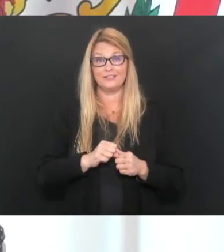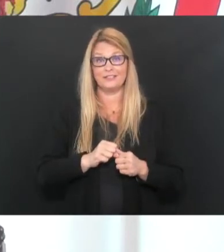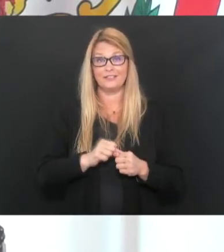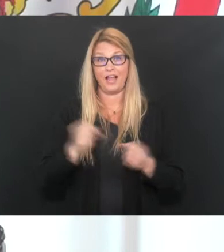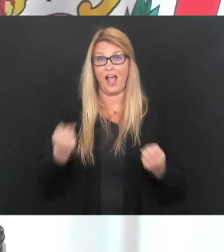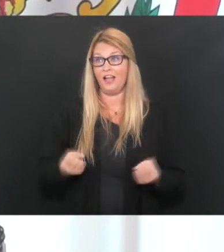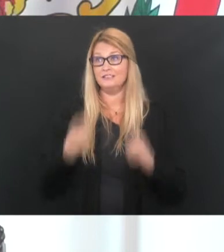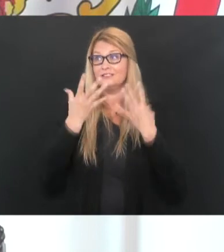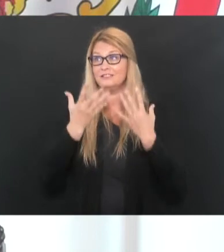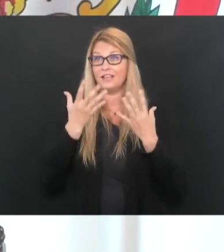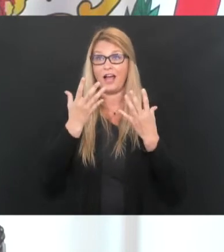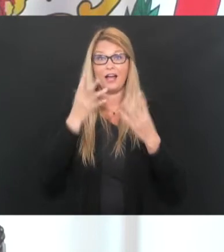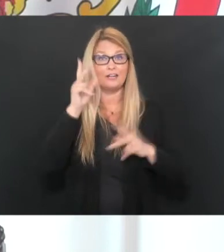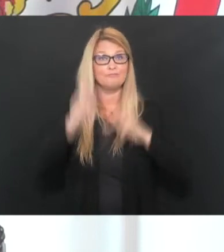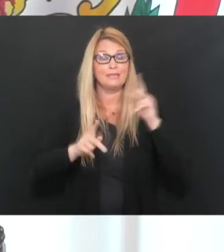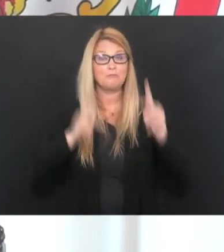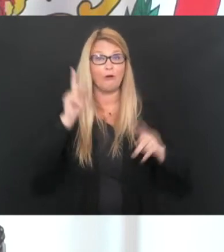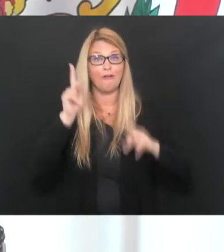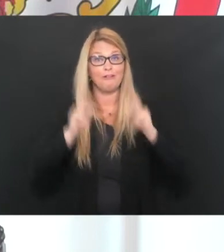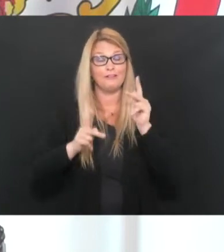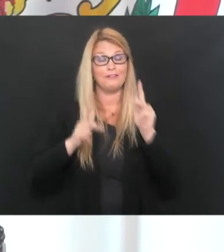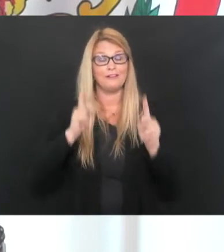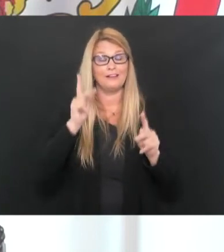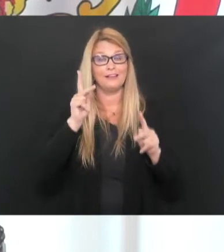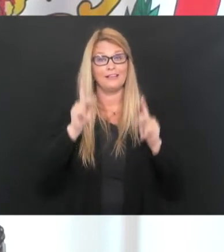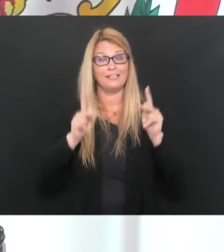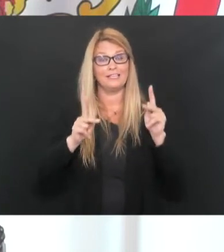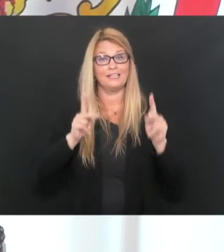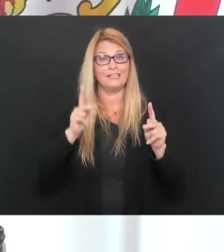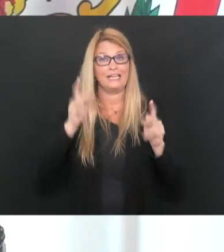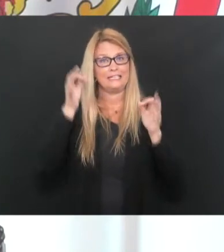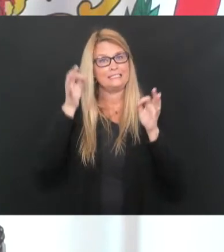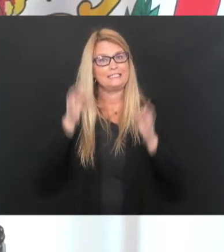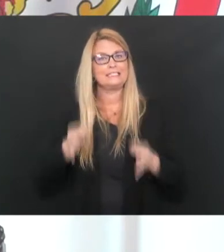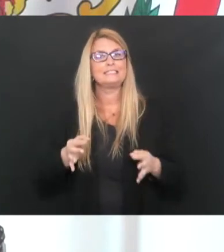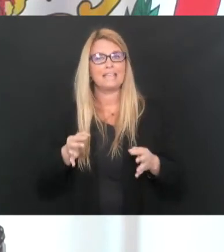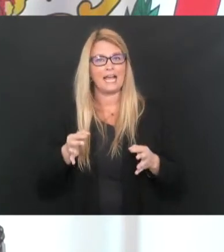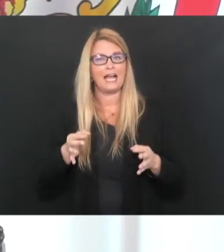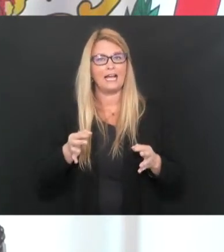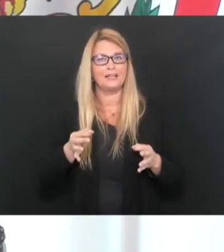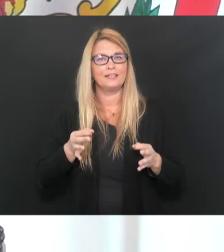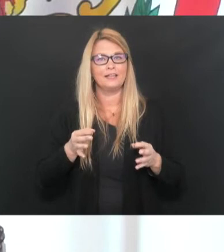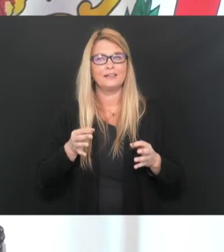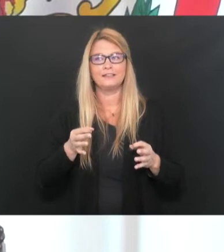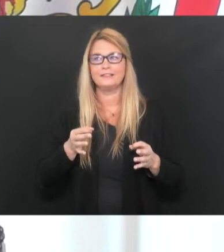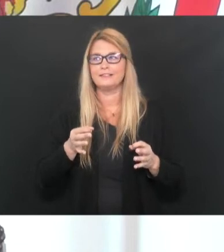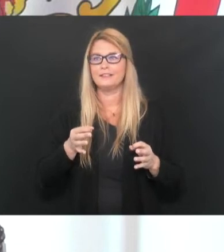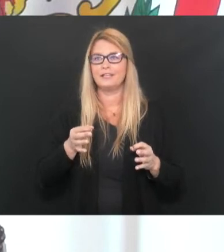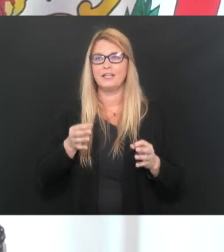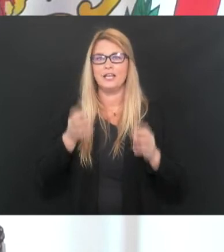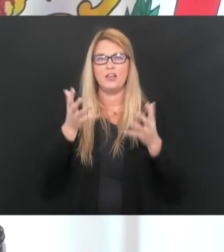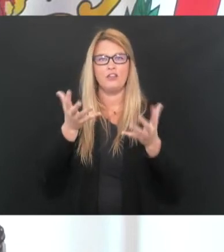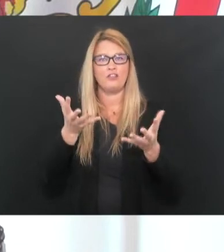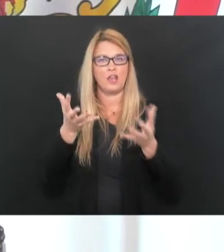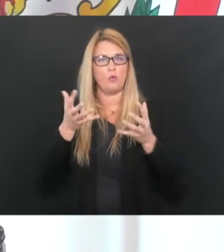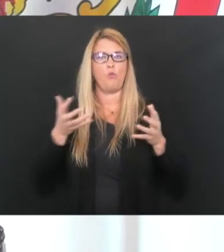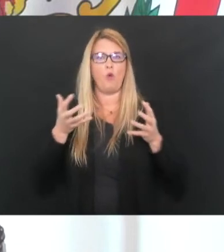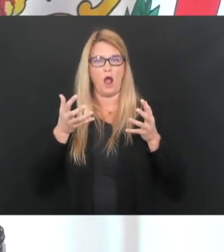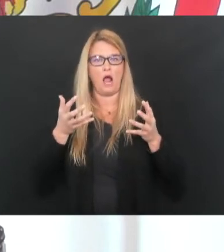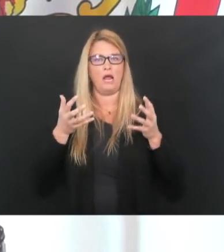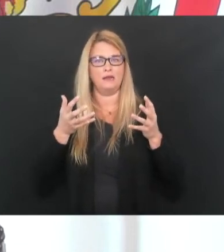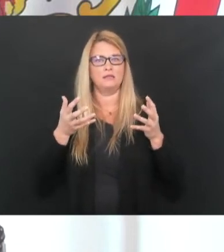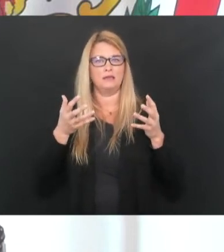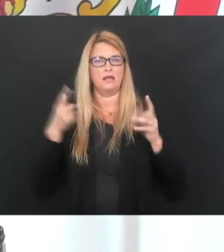lot of times people, when they decide that they want to move in a direction, in order to